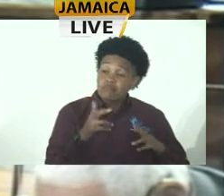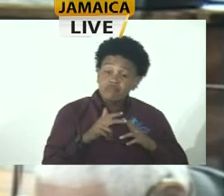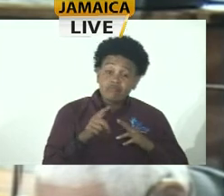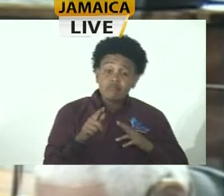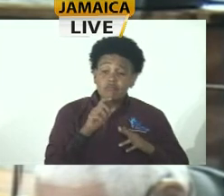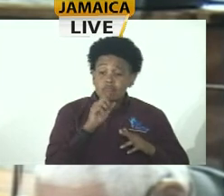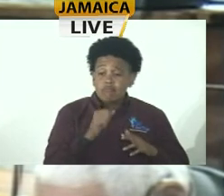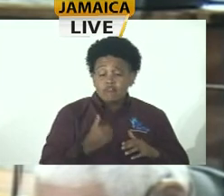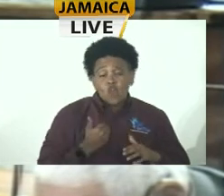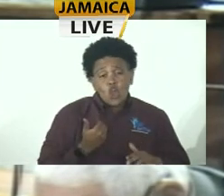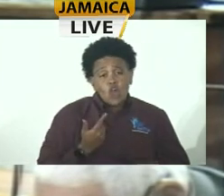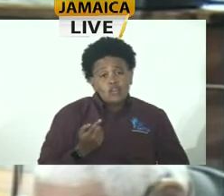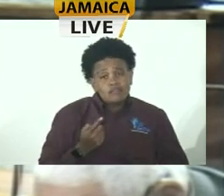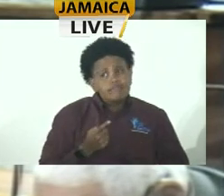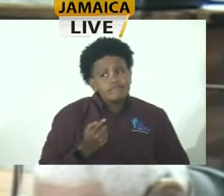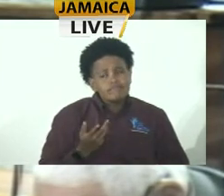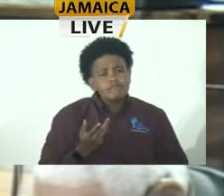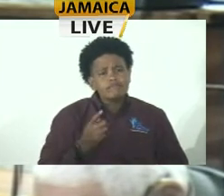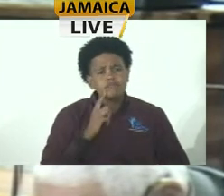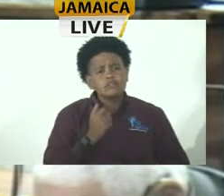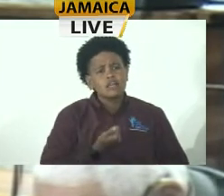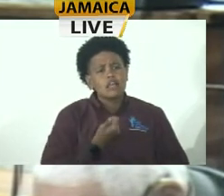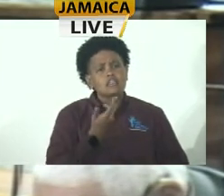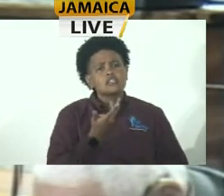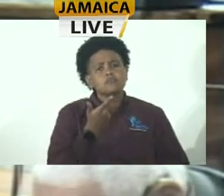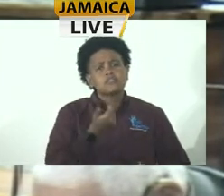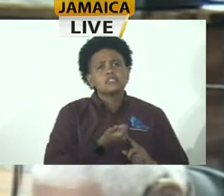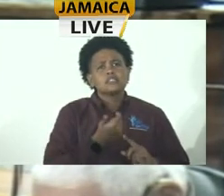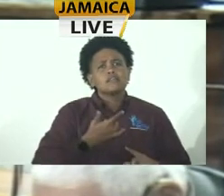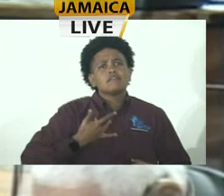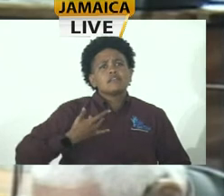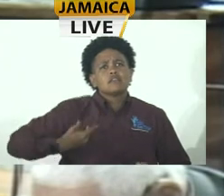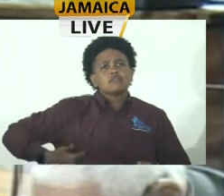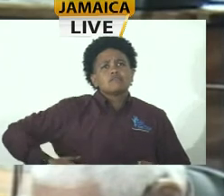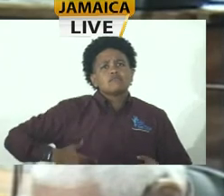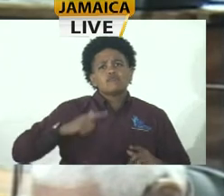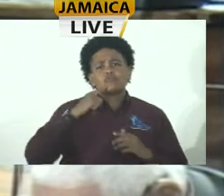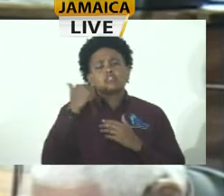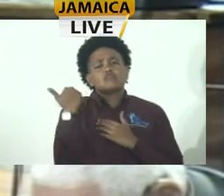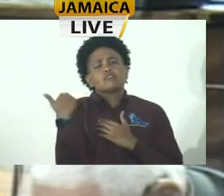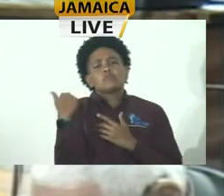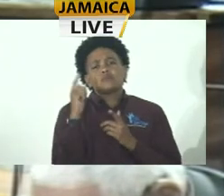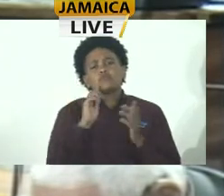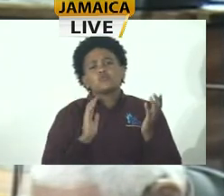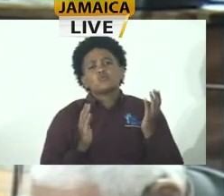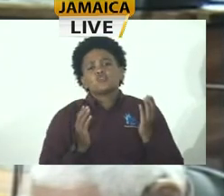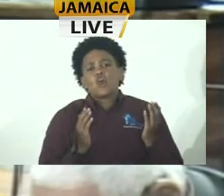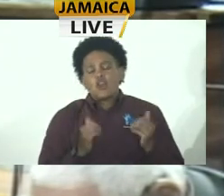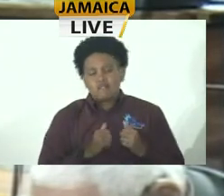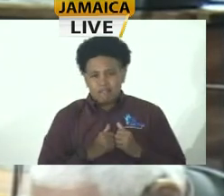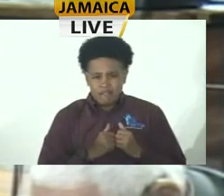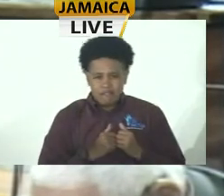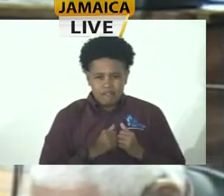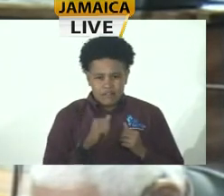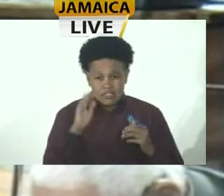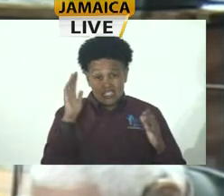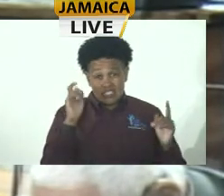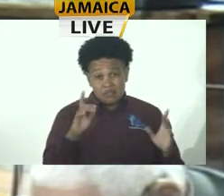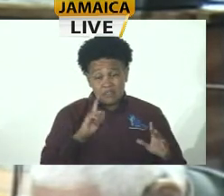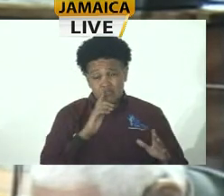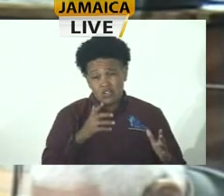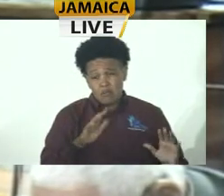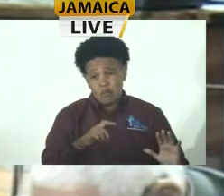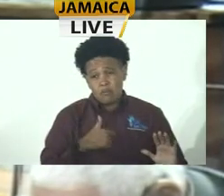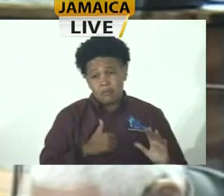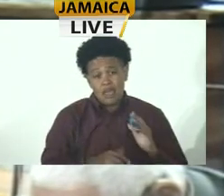tender age express a sense of duty to serve madam speaker permit